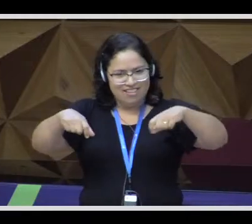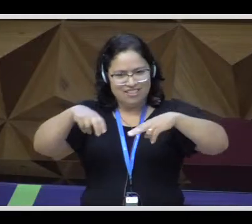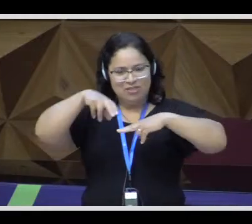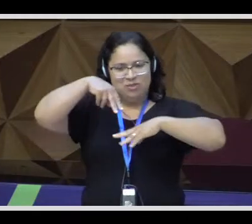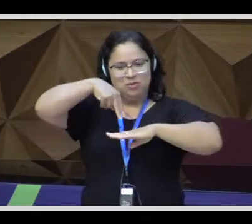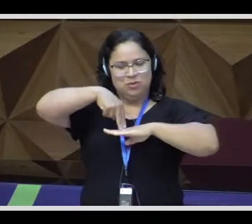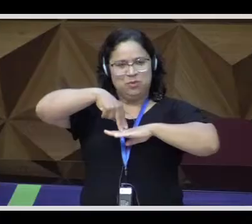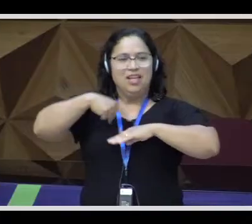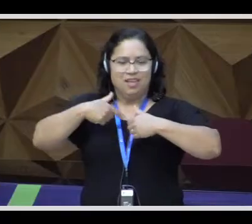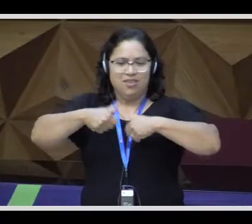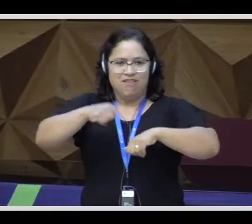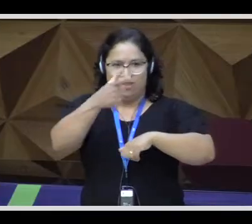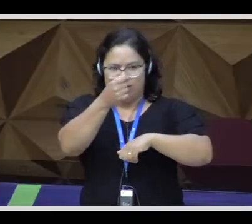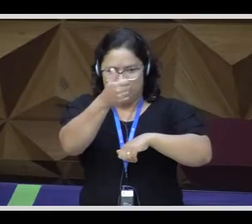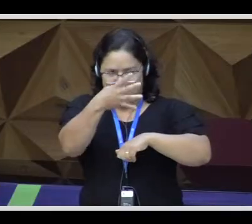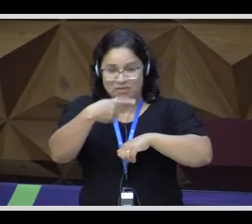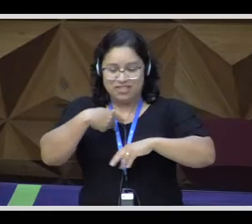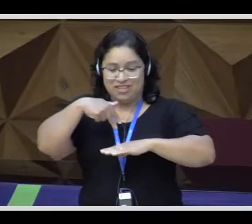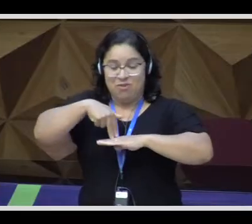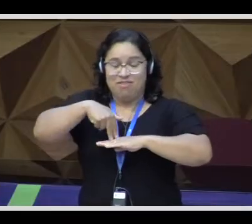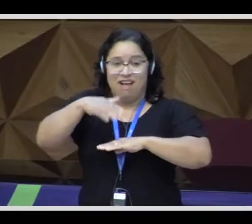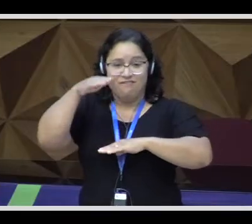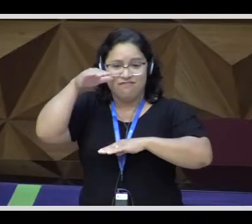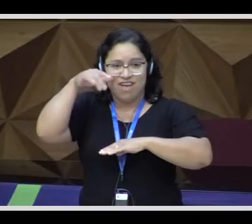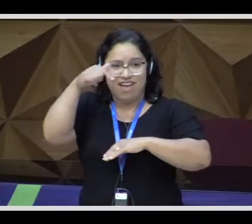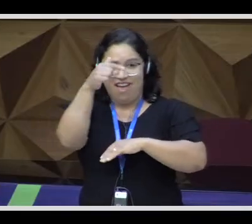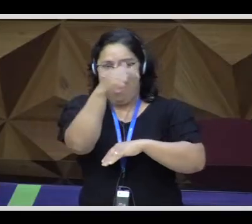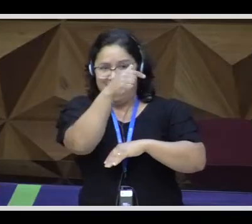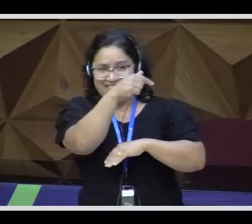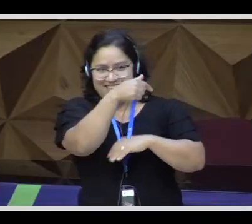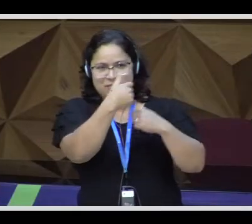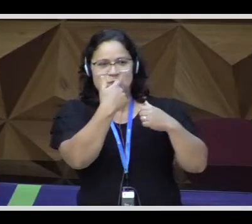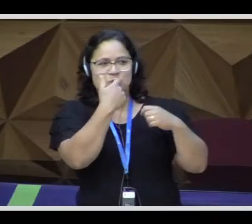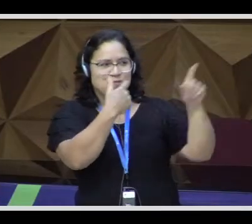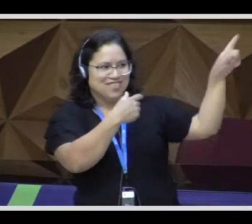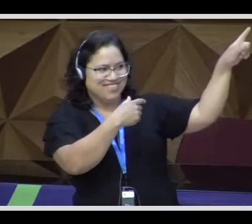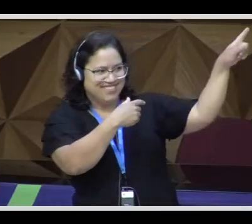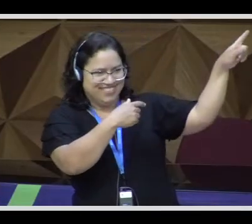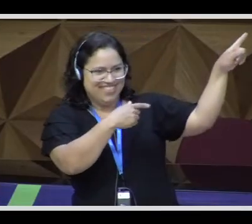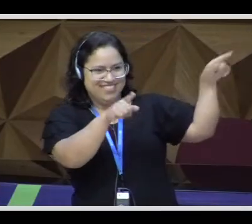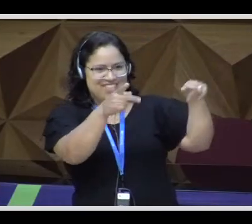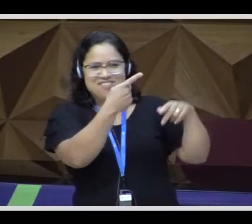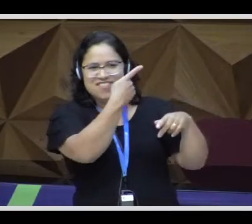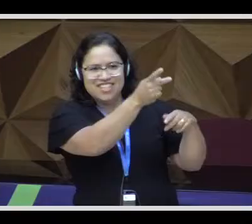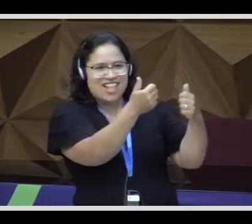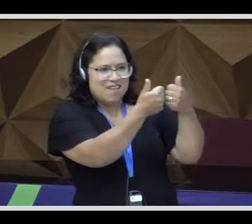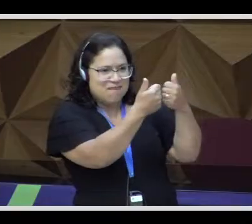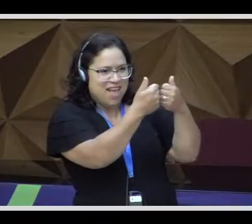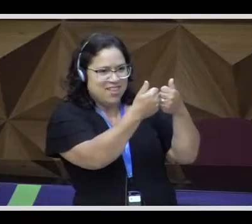there. Here in the stadium, you should visit because for you it's very important.